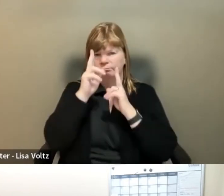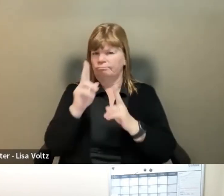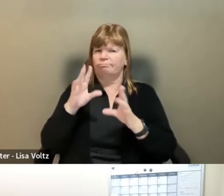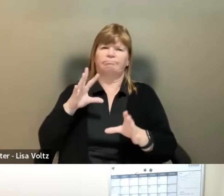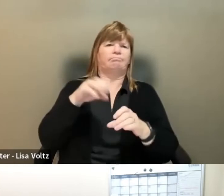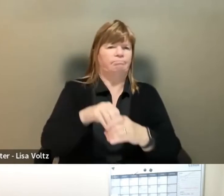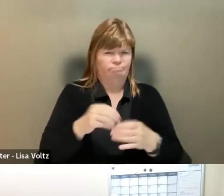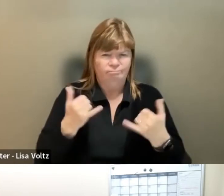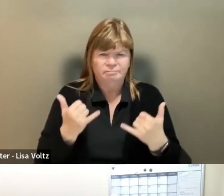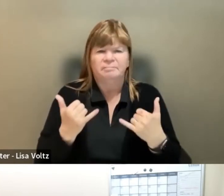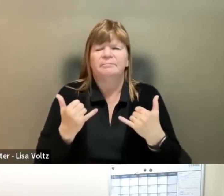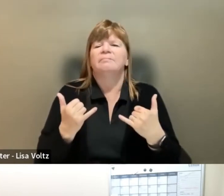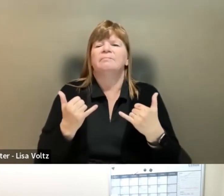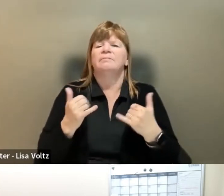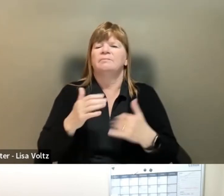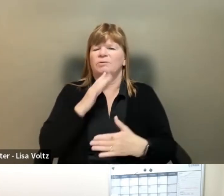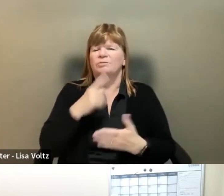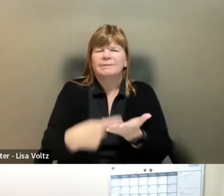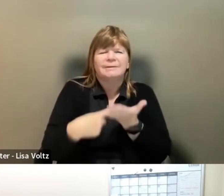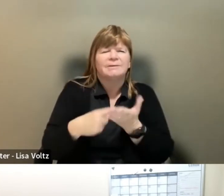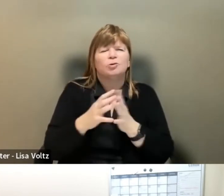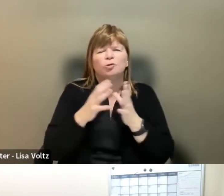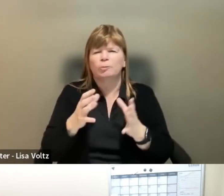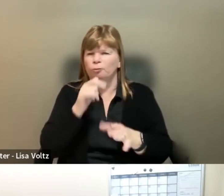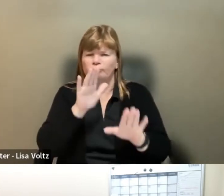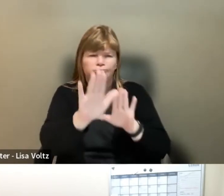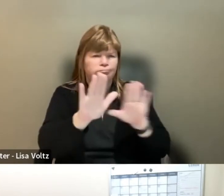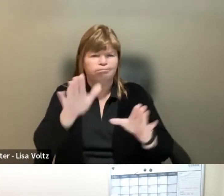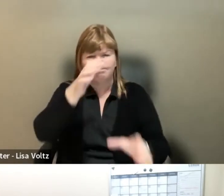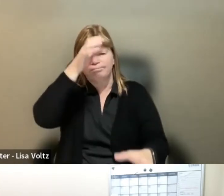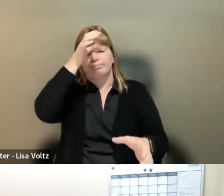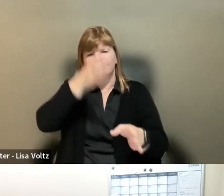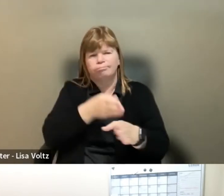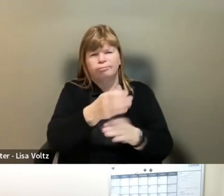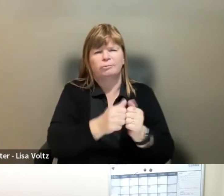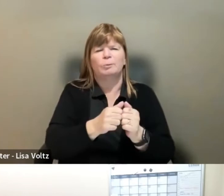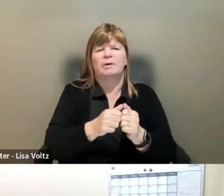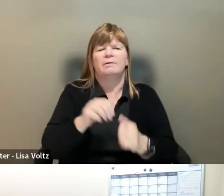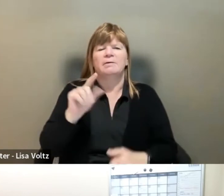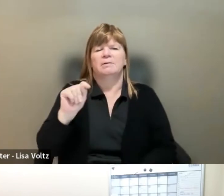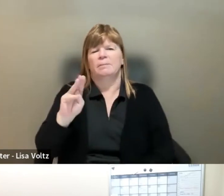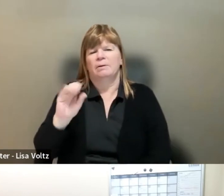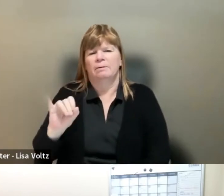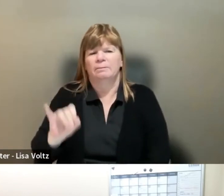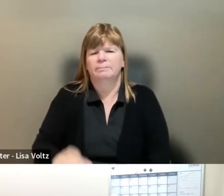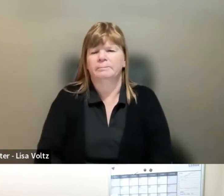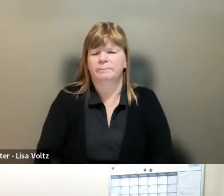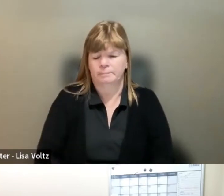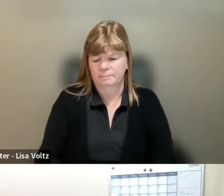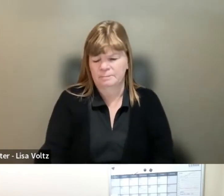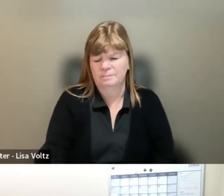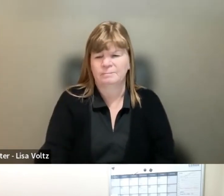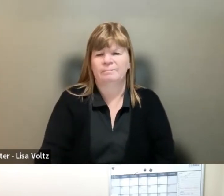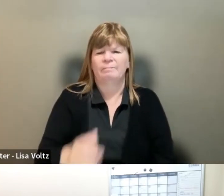panel today that features so many experts in the area of traumatic brain injury. And since